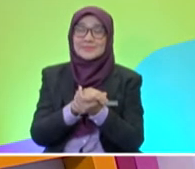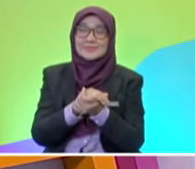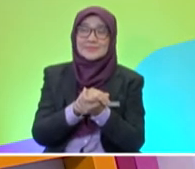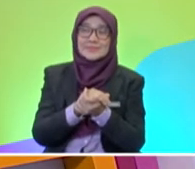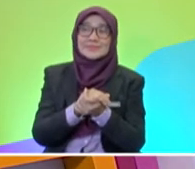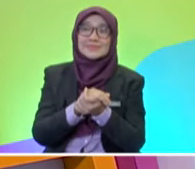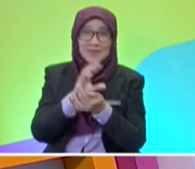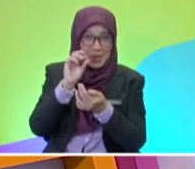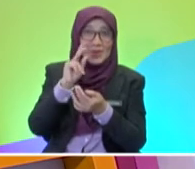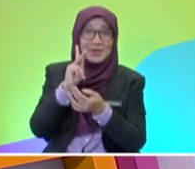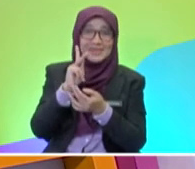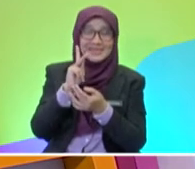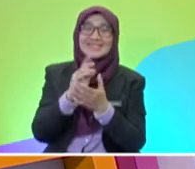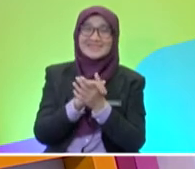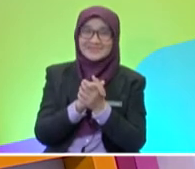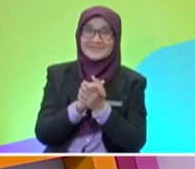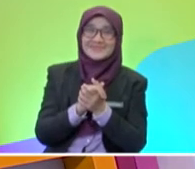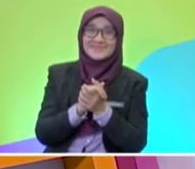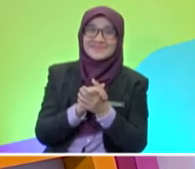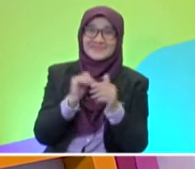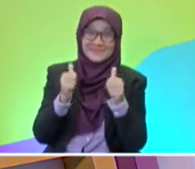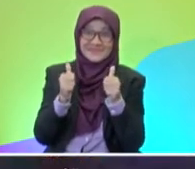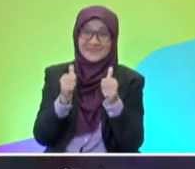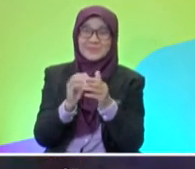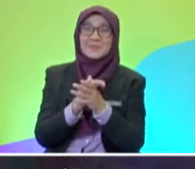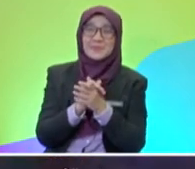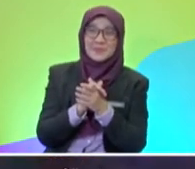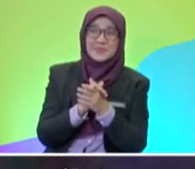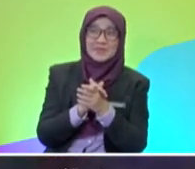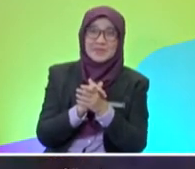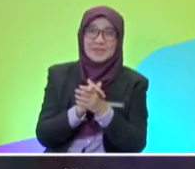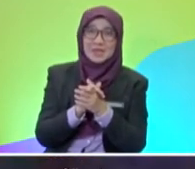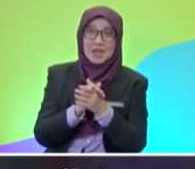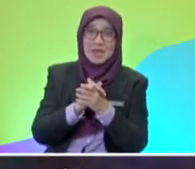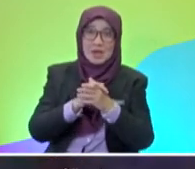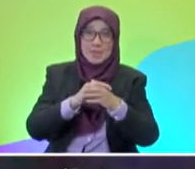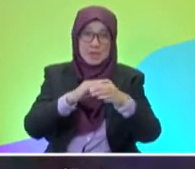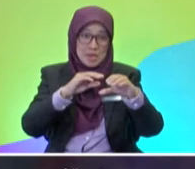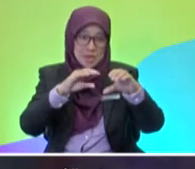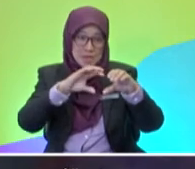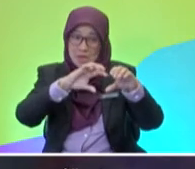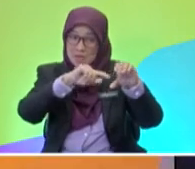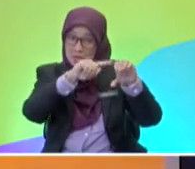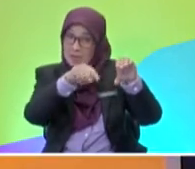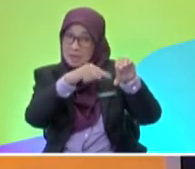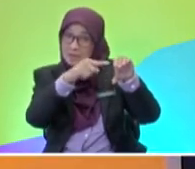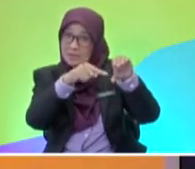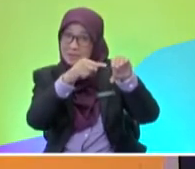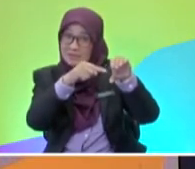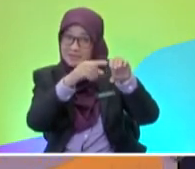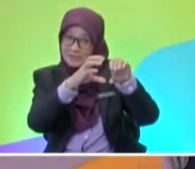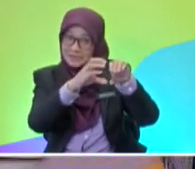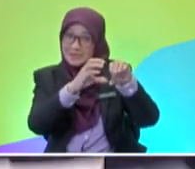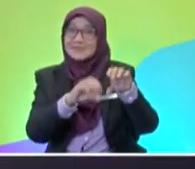This is it. Okay. Ah, so we got a bit of a like a circle here, Teacher Rahma. Yeah, you're right. Wonderful.